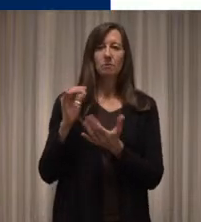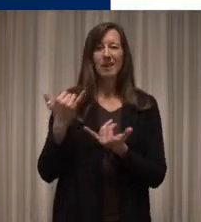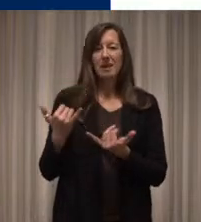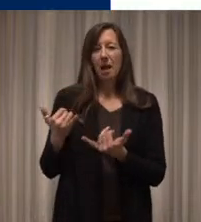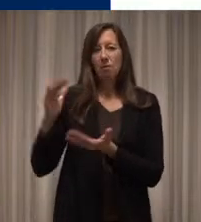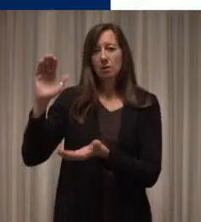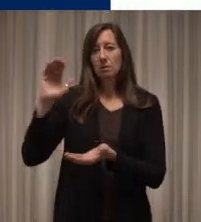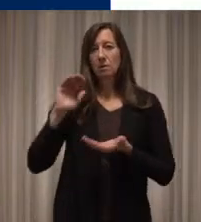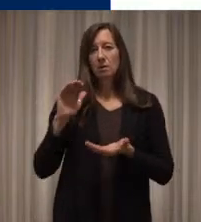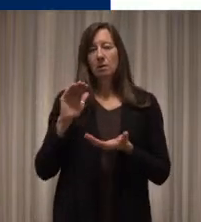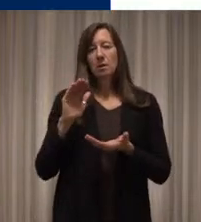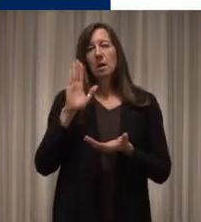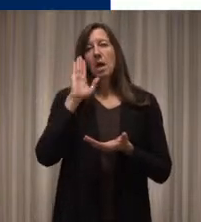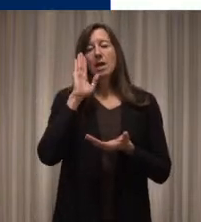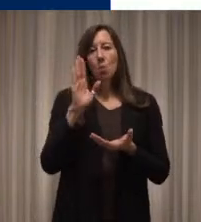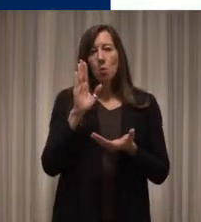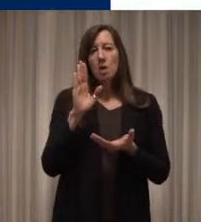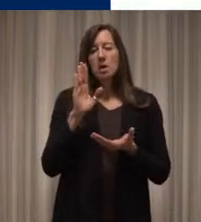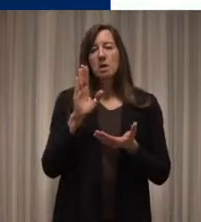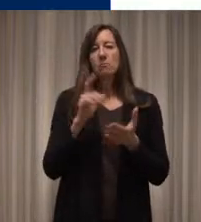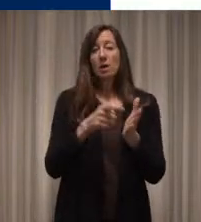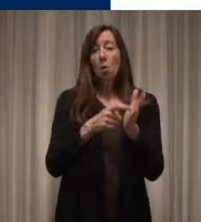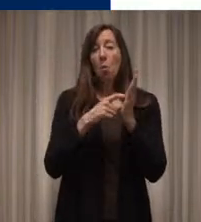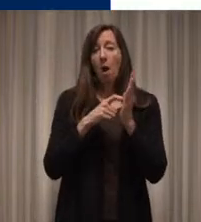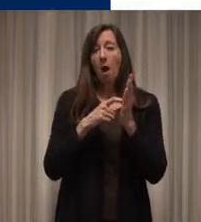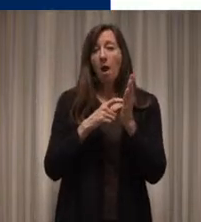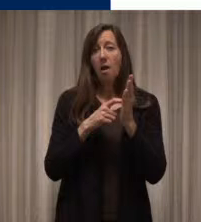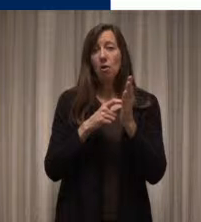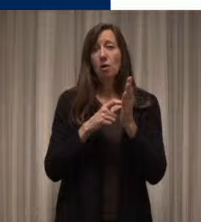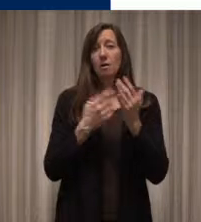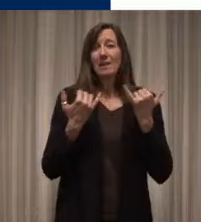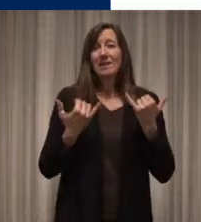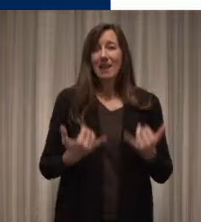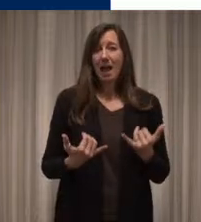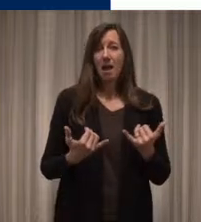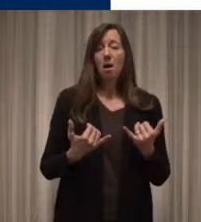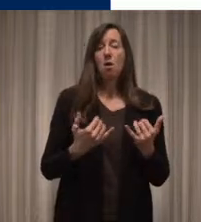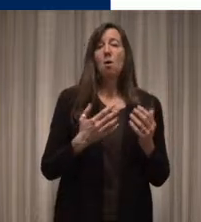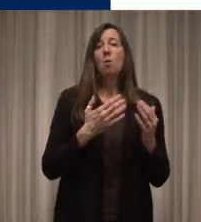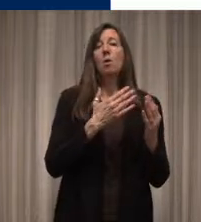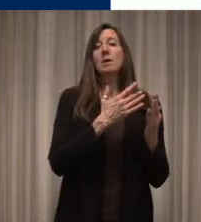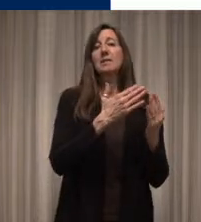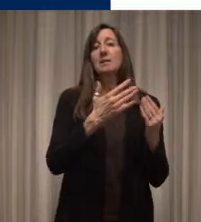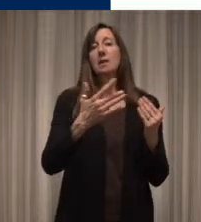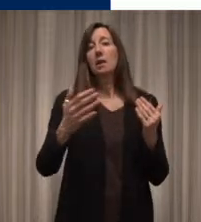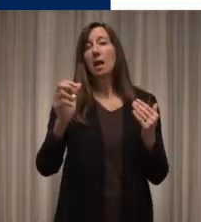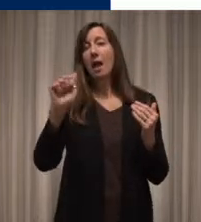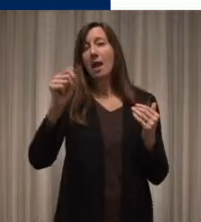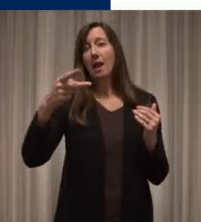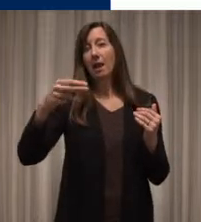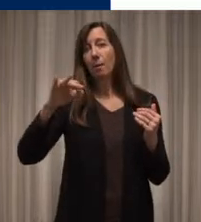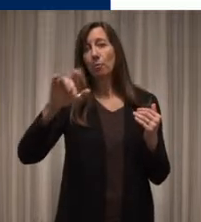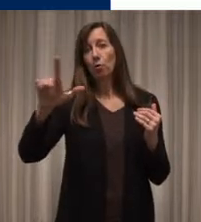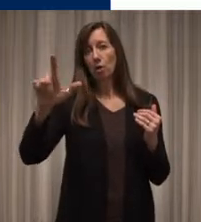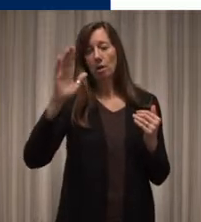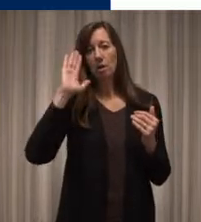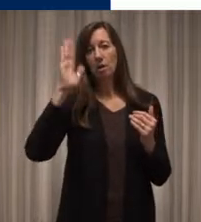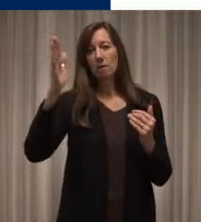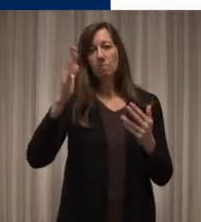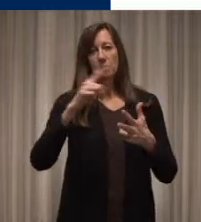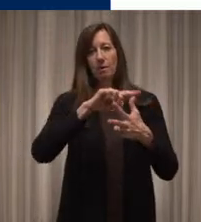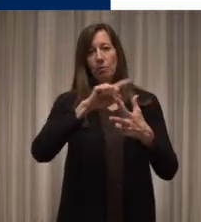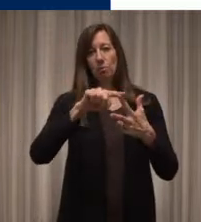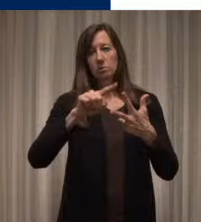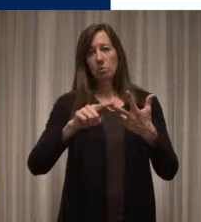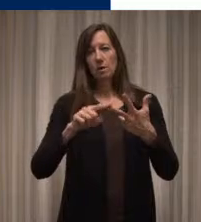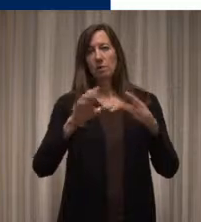that first group, that red group of 75 plus with health conditions and essential workers